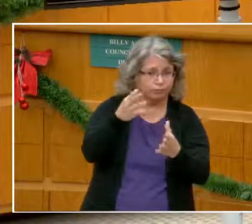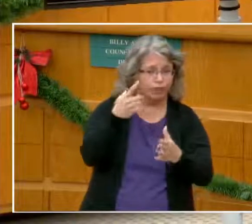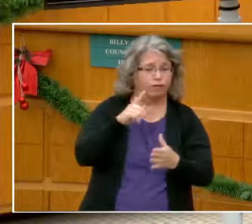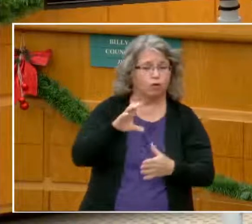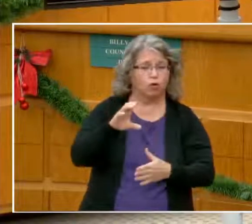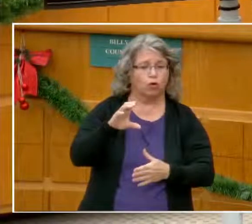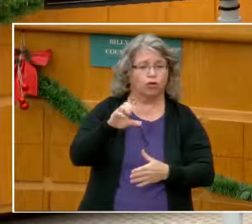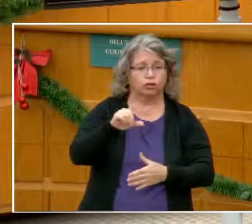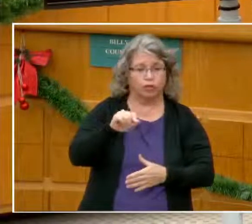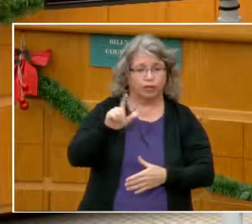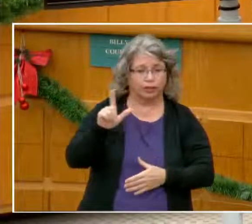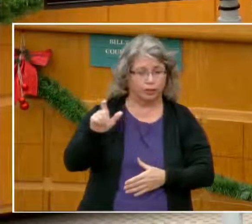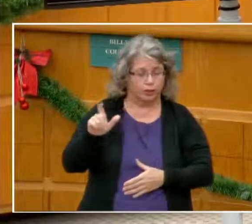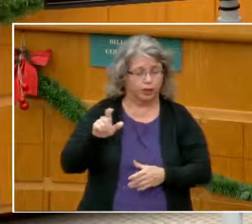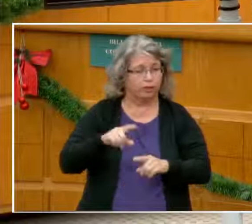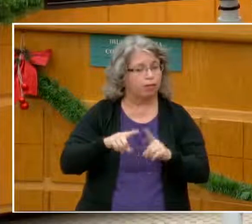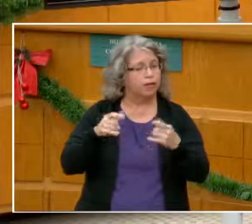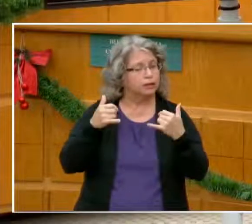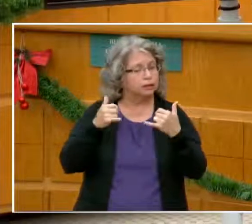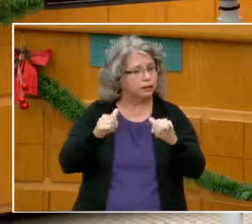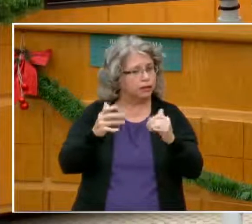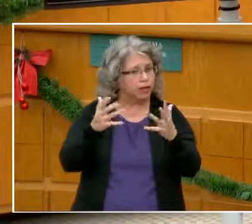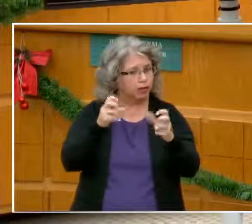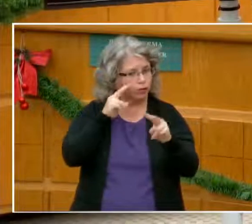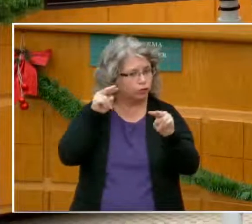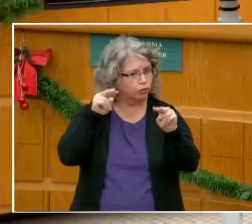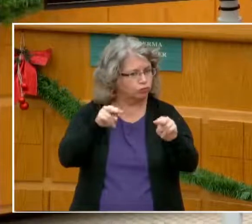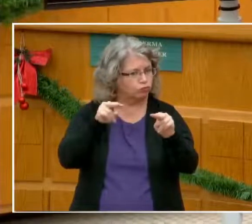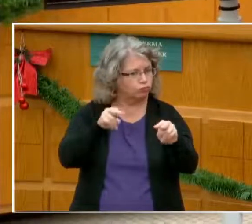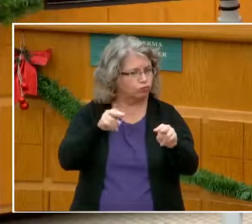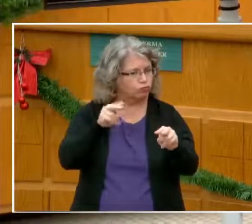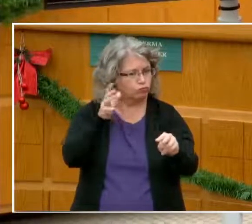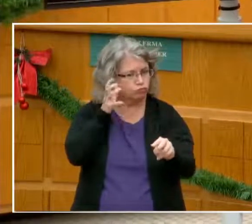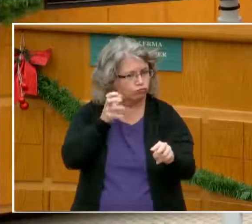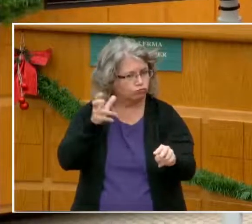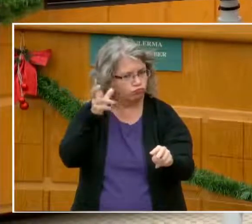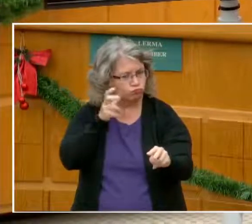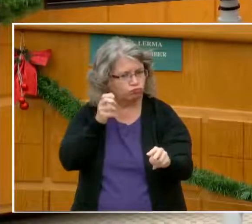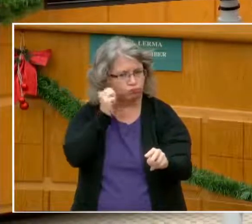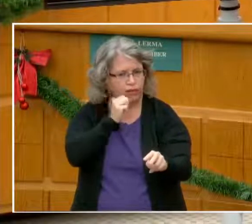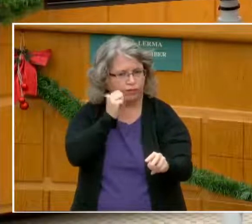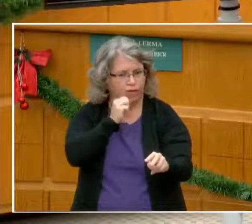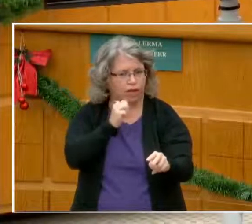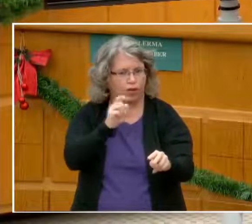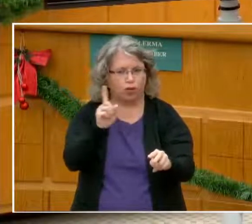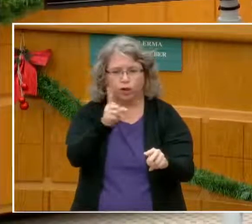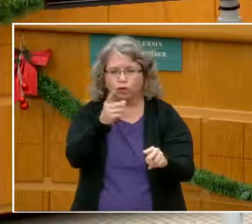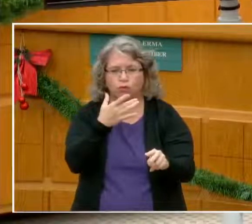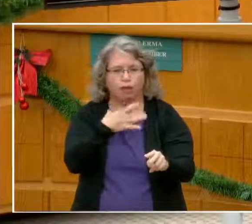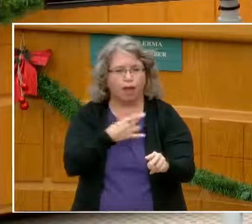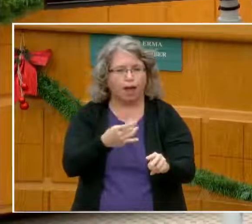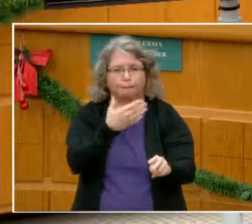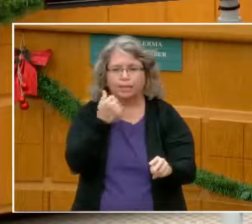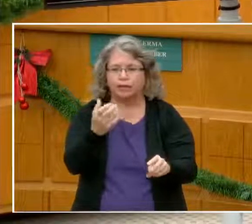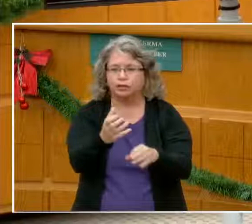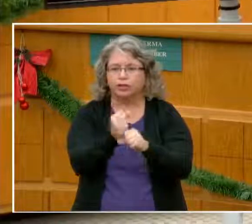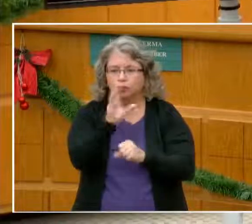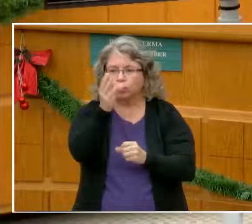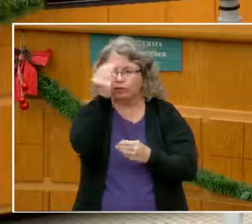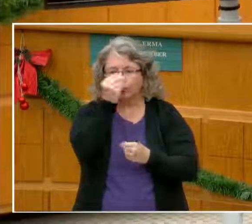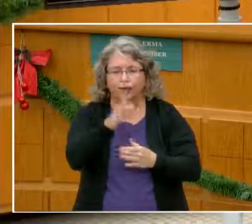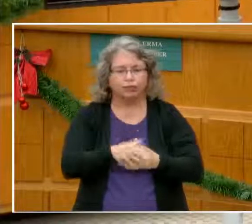tuned every day to the best information that you like to receive, whether that's through the radio, through